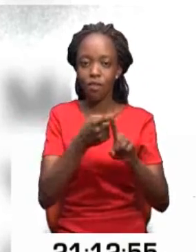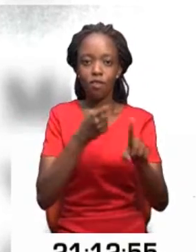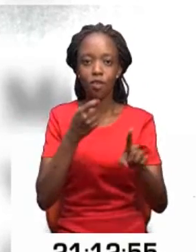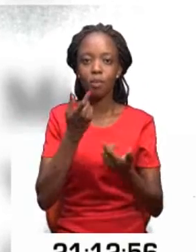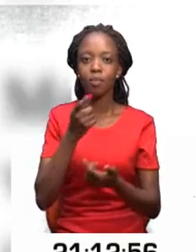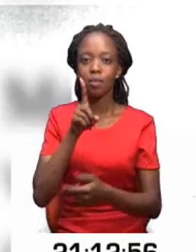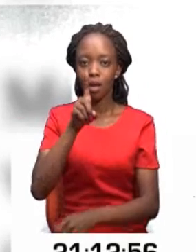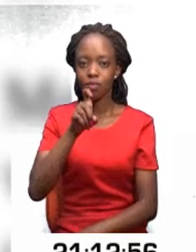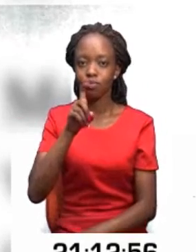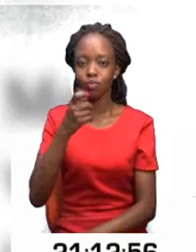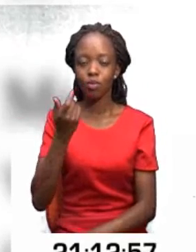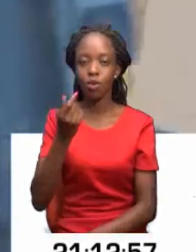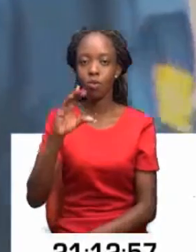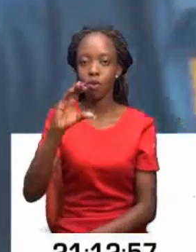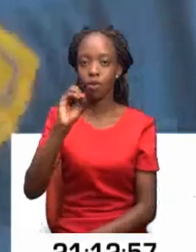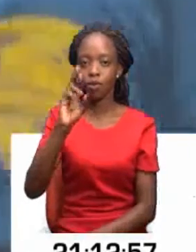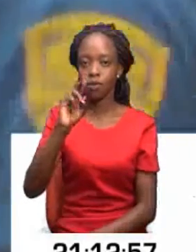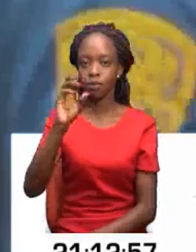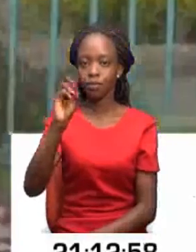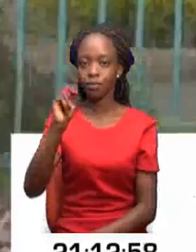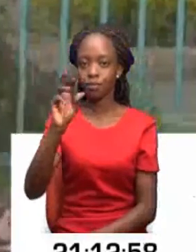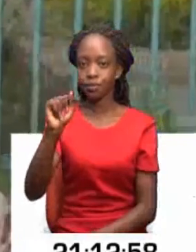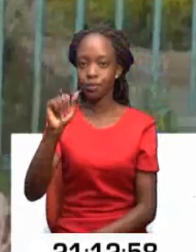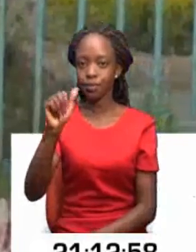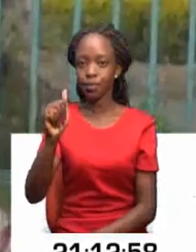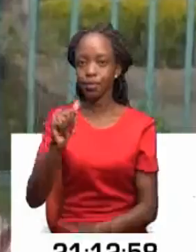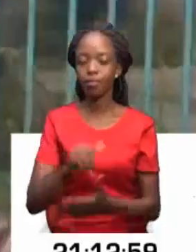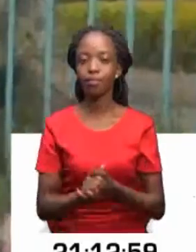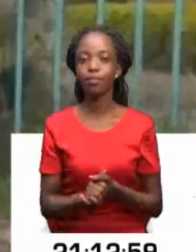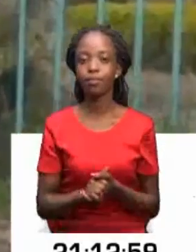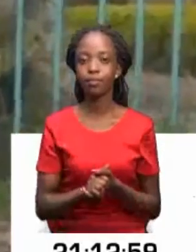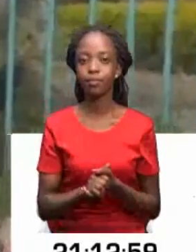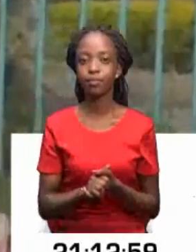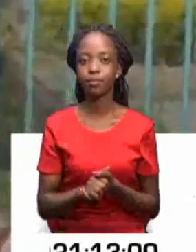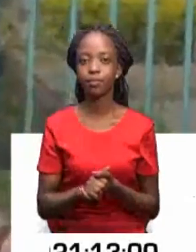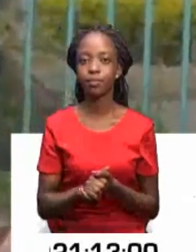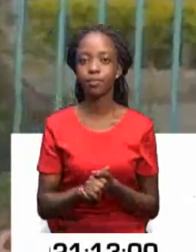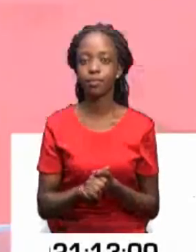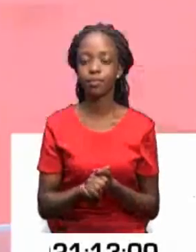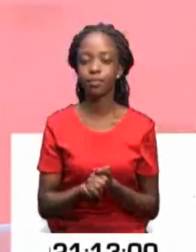respiratory infections. Josh Onsare, TV 47 Nairobi.